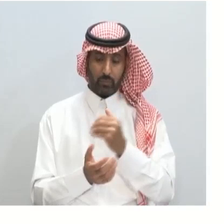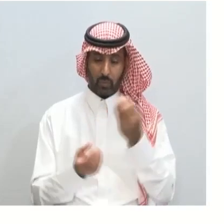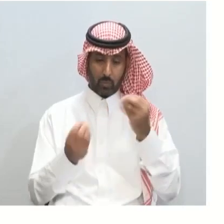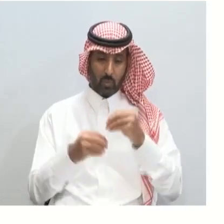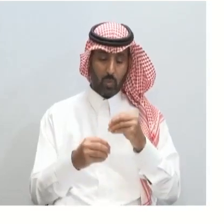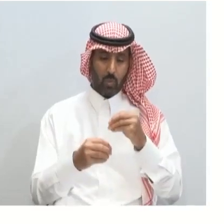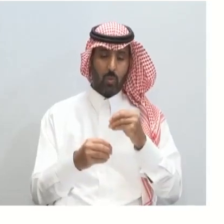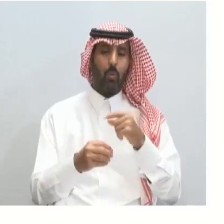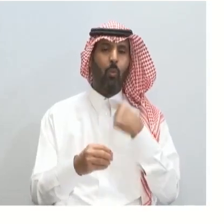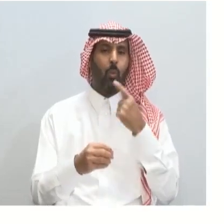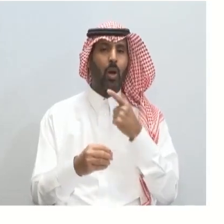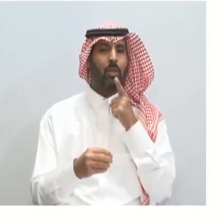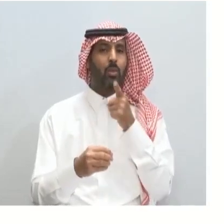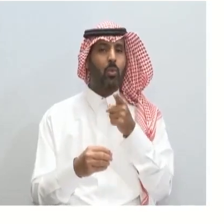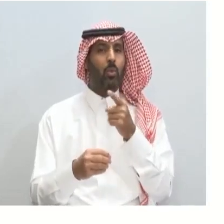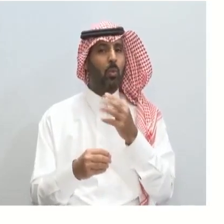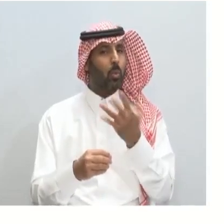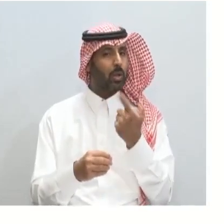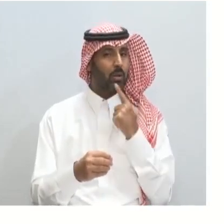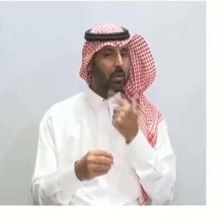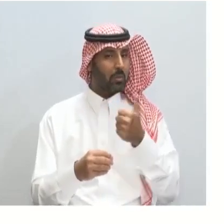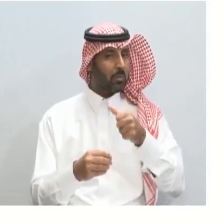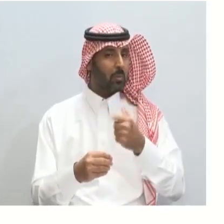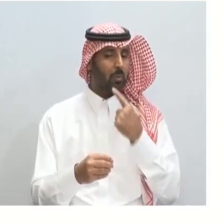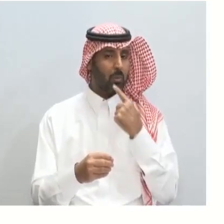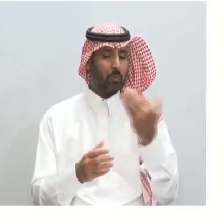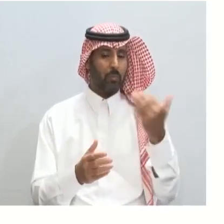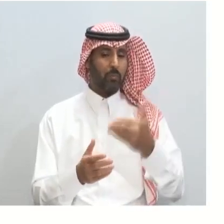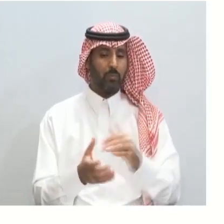more than one way to express or to give